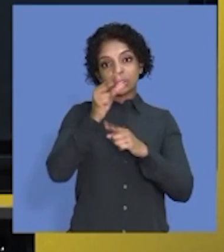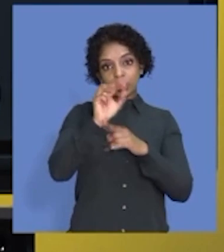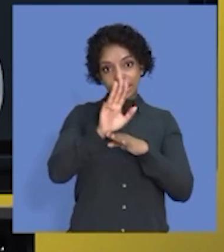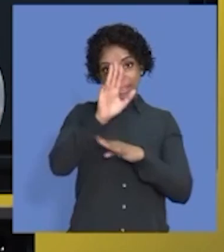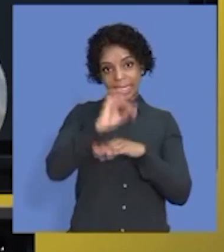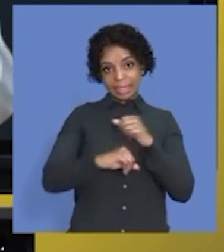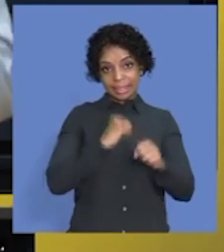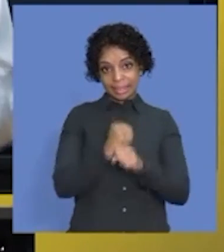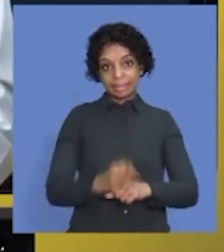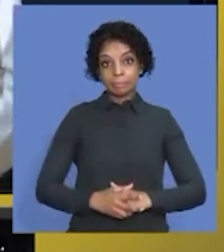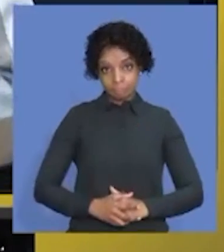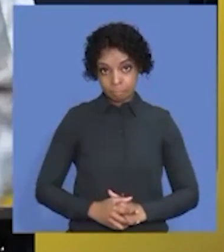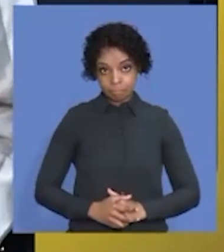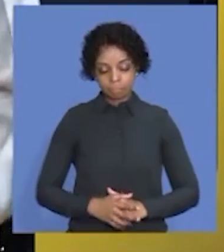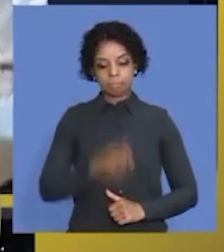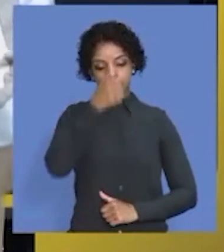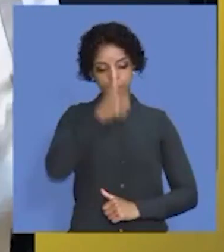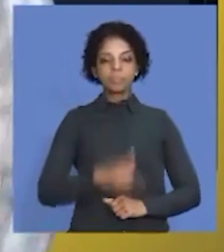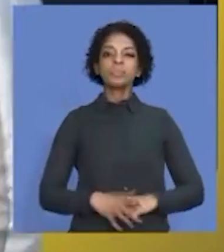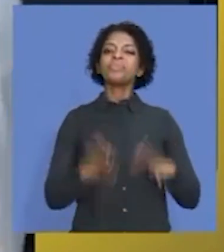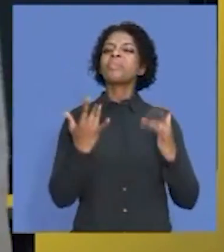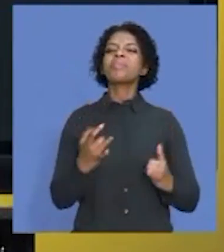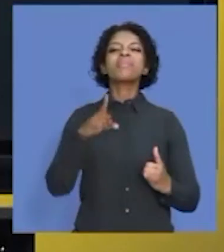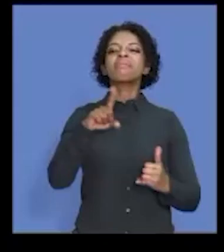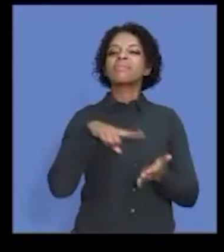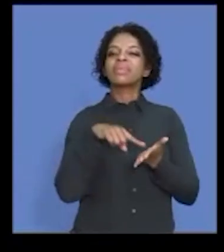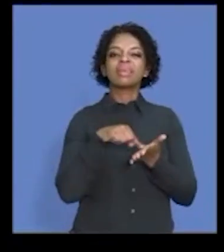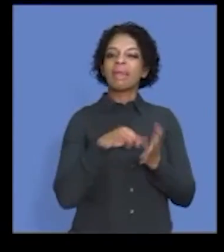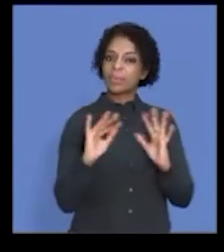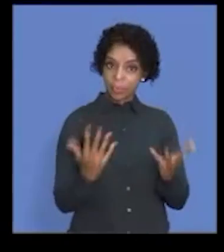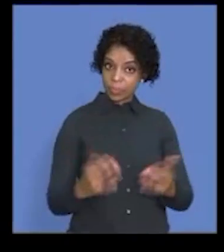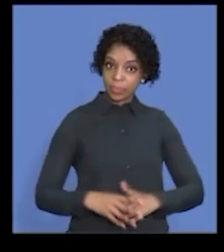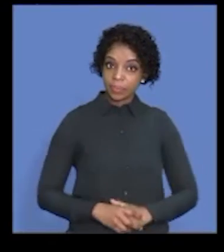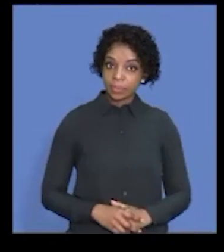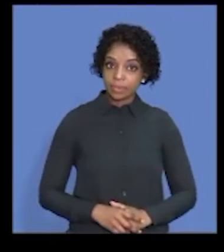go about answering this particular adjustment?